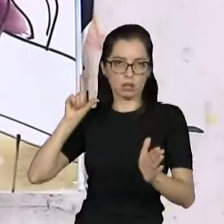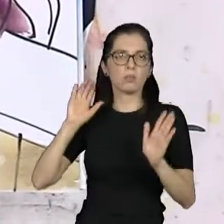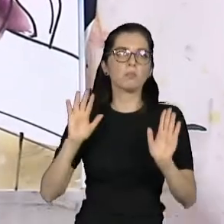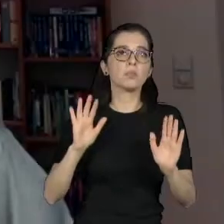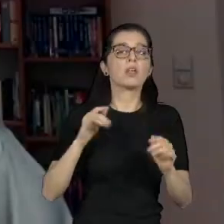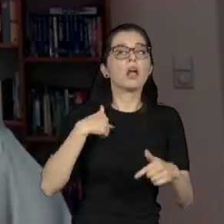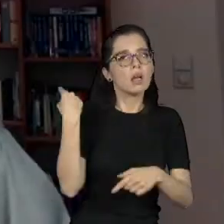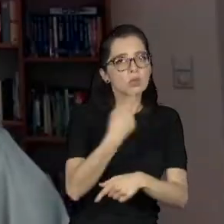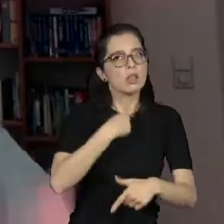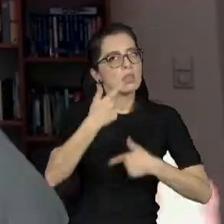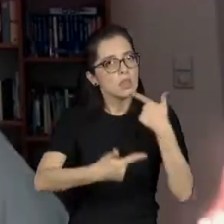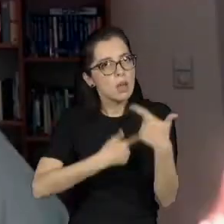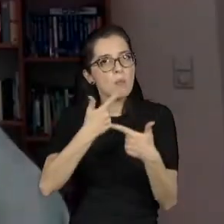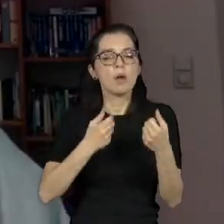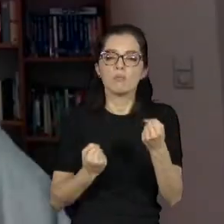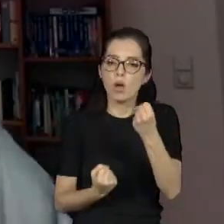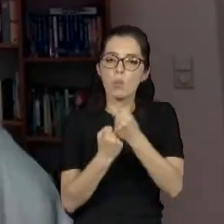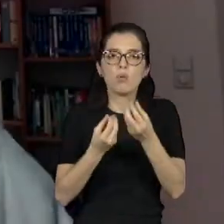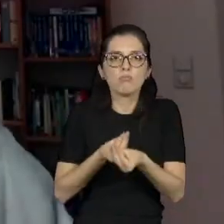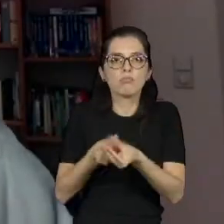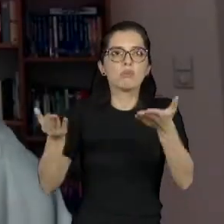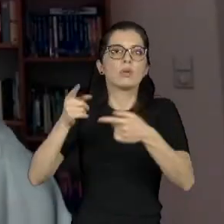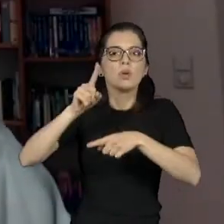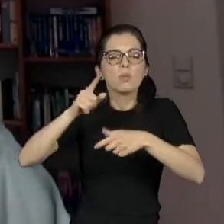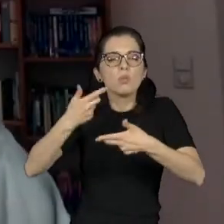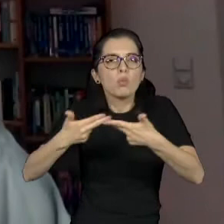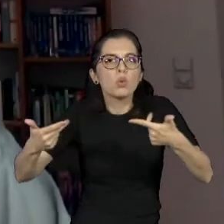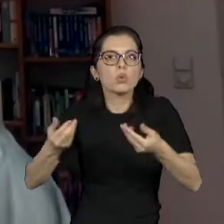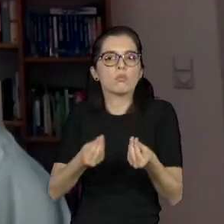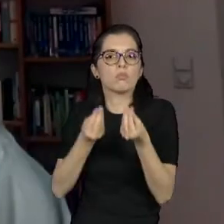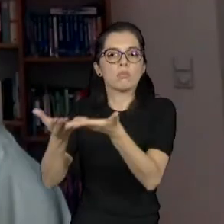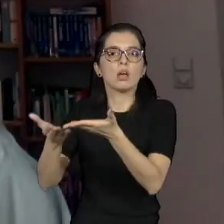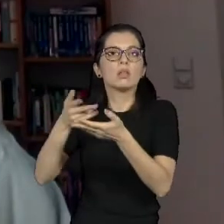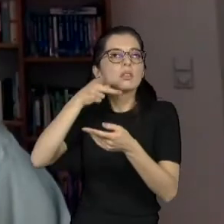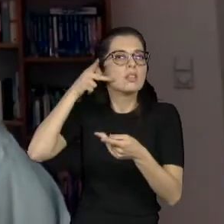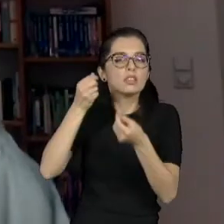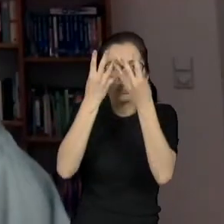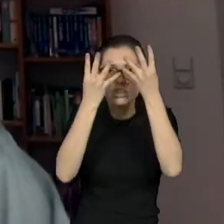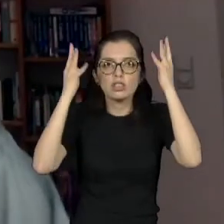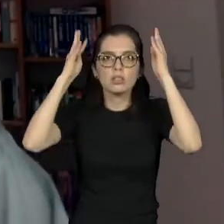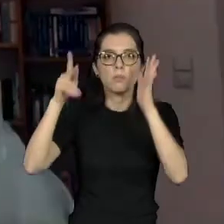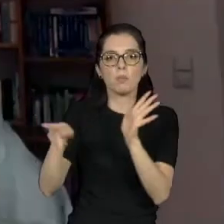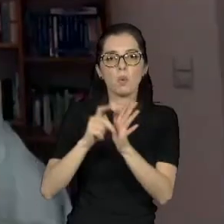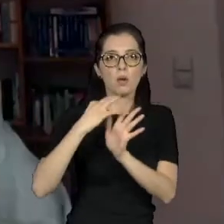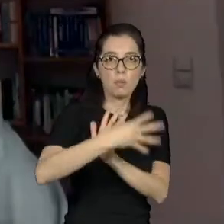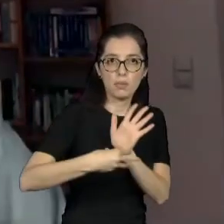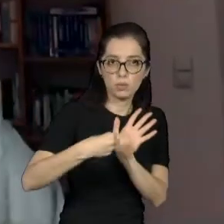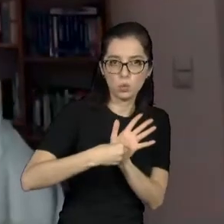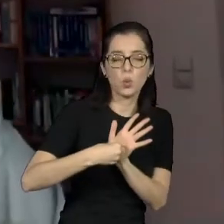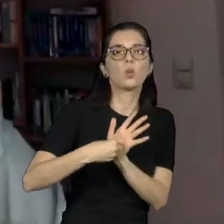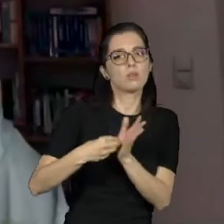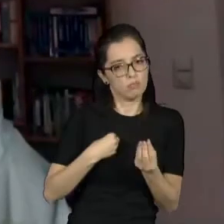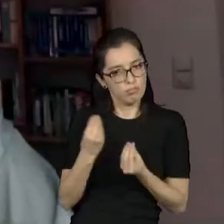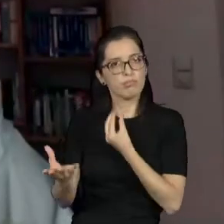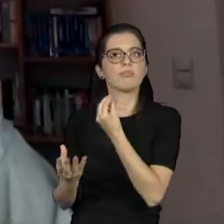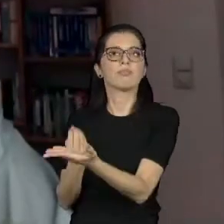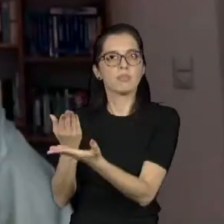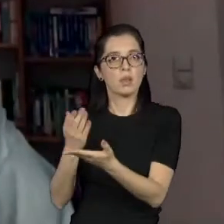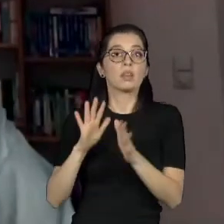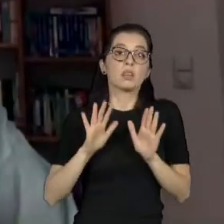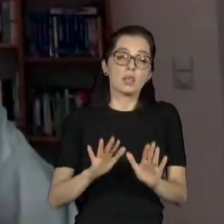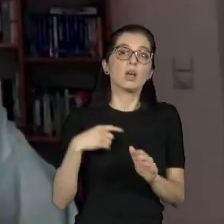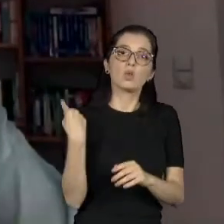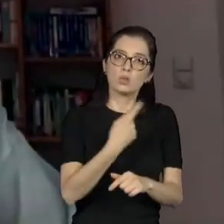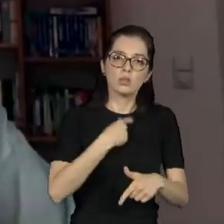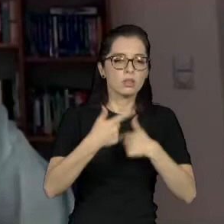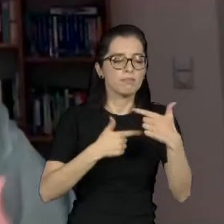We worked to get supplies into the Amazon for indigenous peoples. So we very